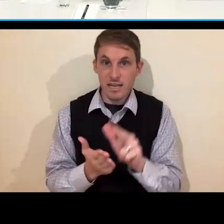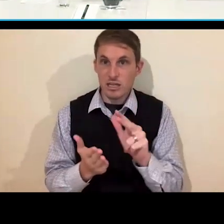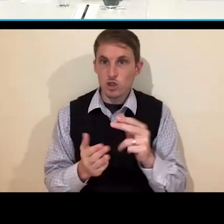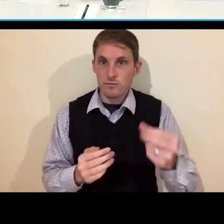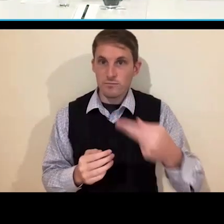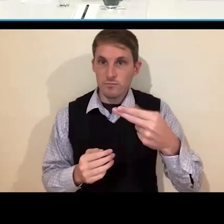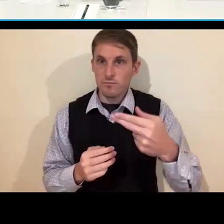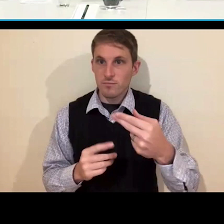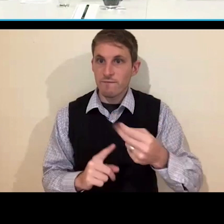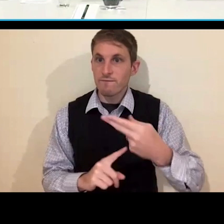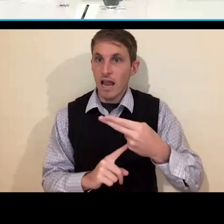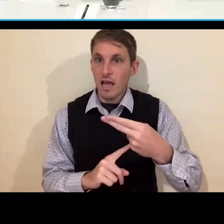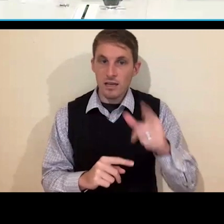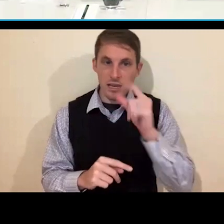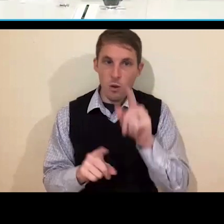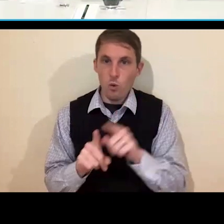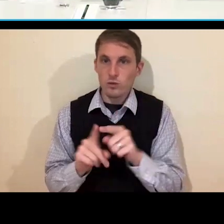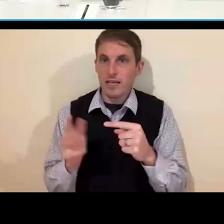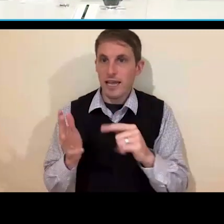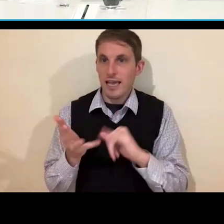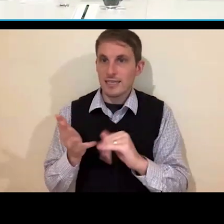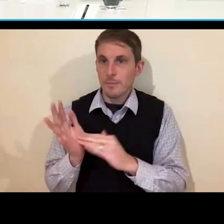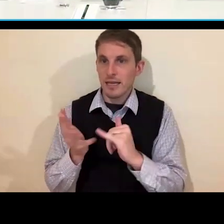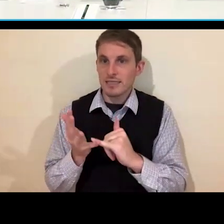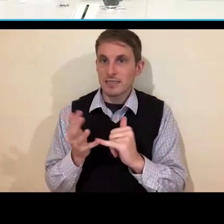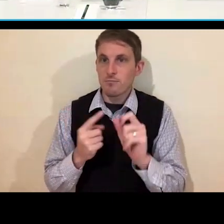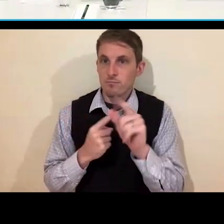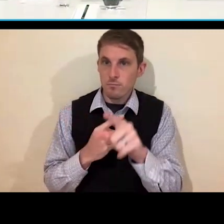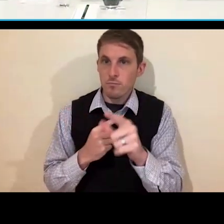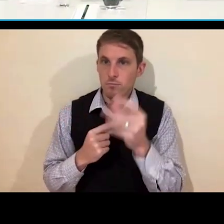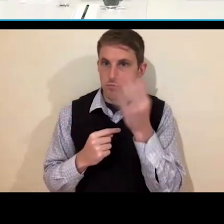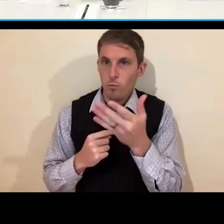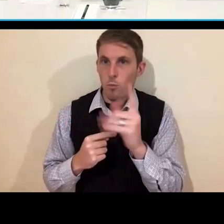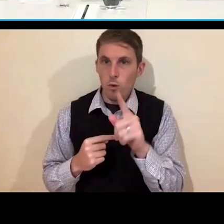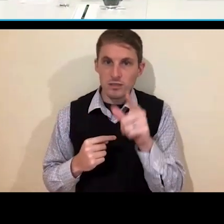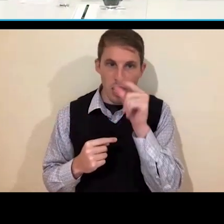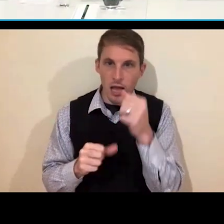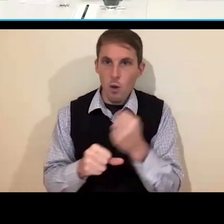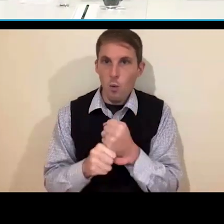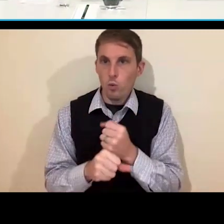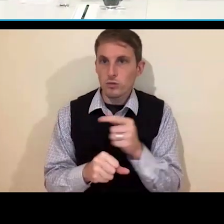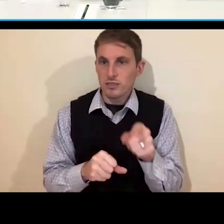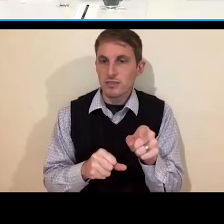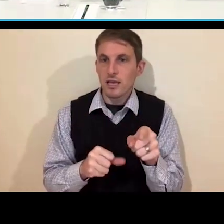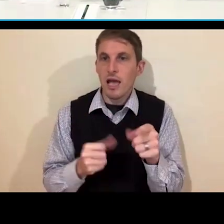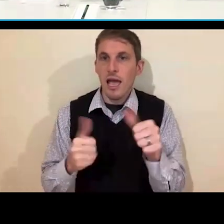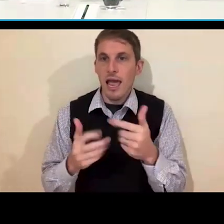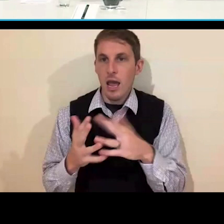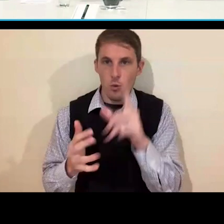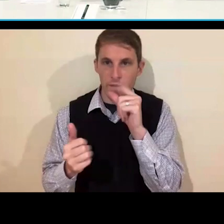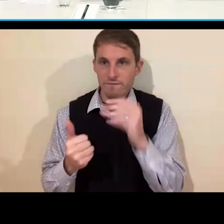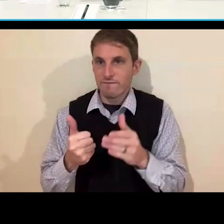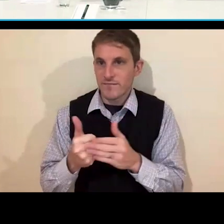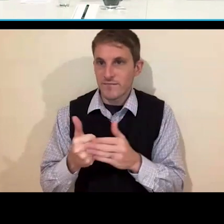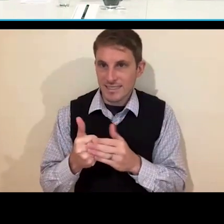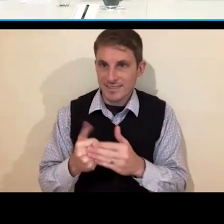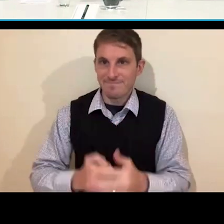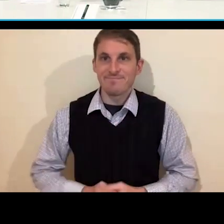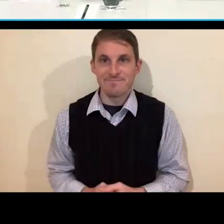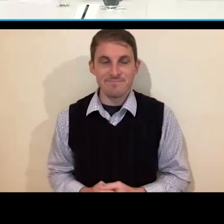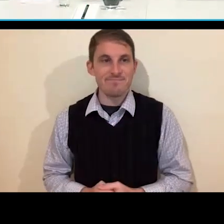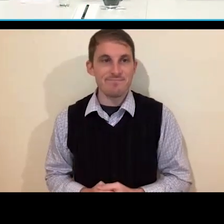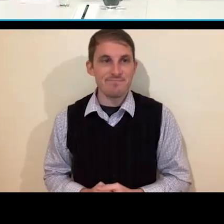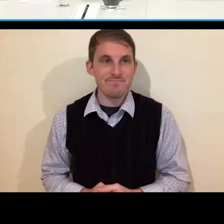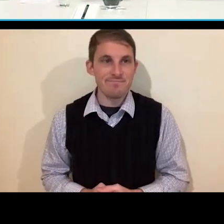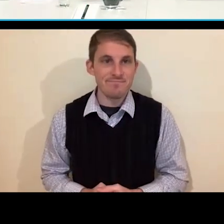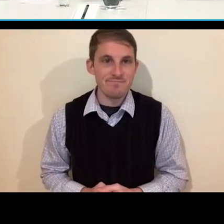help text to prompt you to what the likely cause is and how you can fix it. So this will